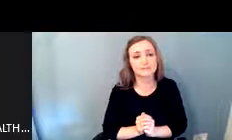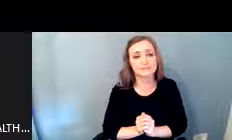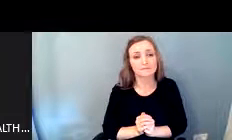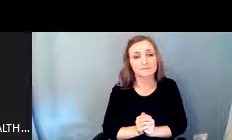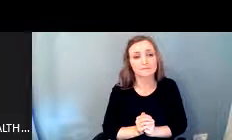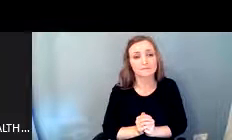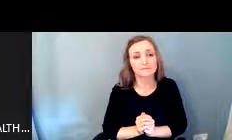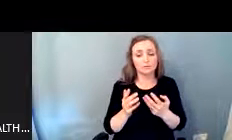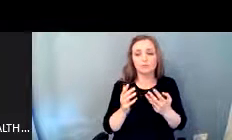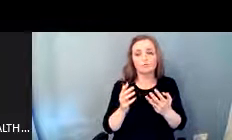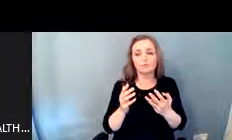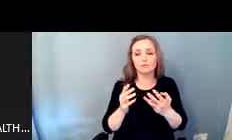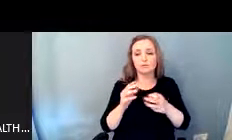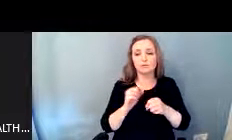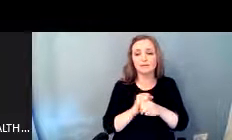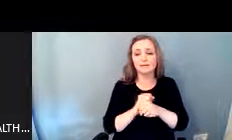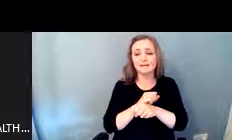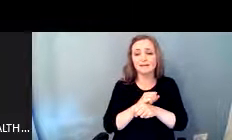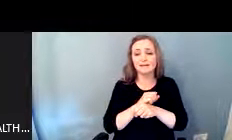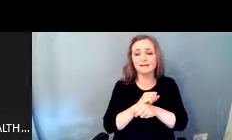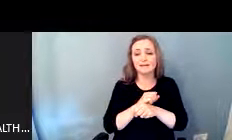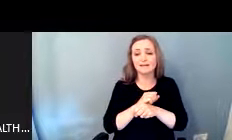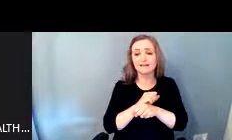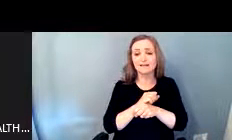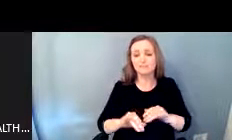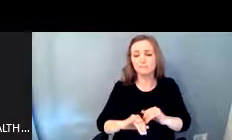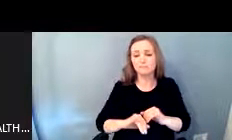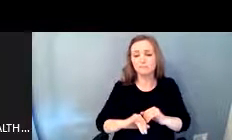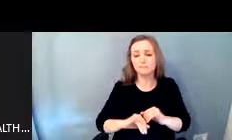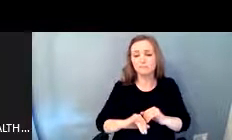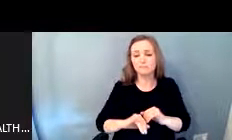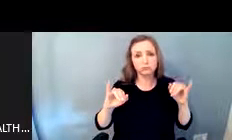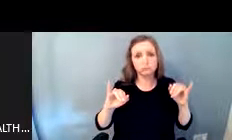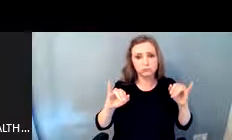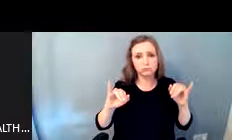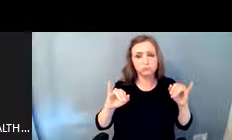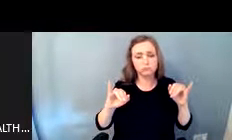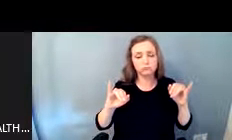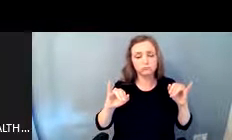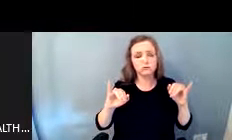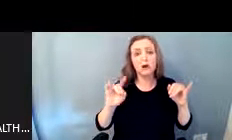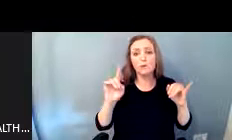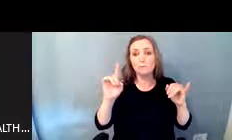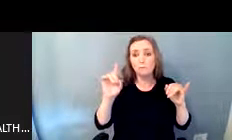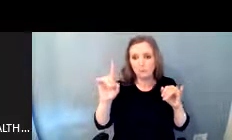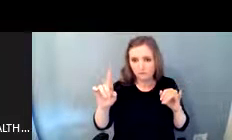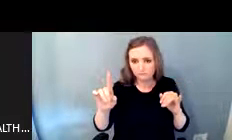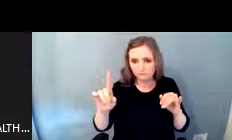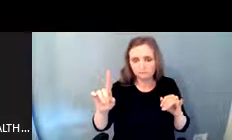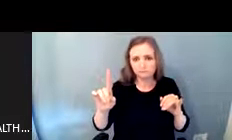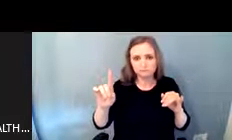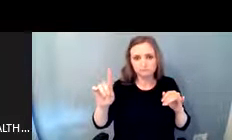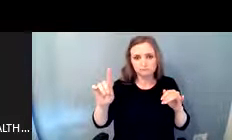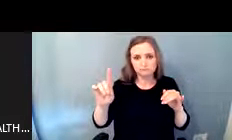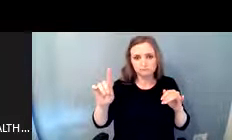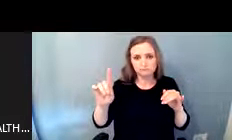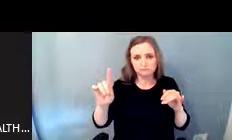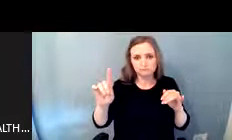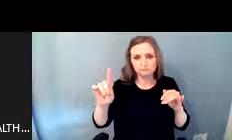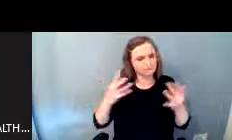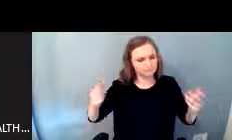many reasons, but equally, oh my goodness, it galvanized change within the